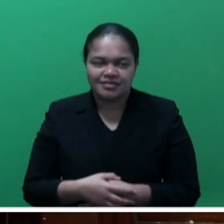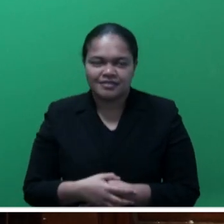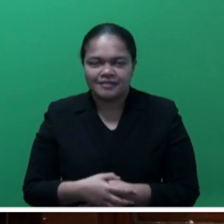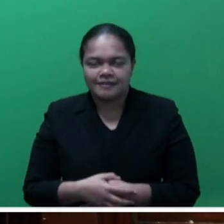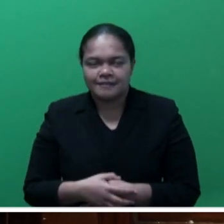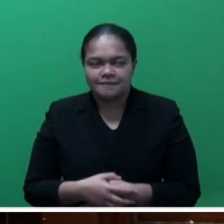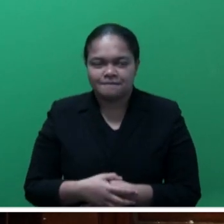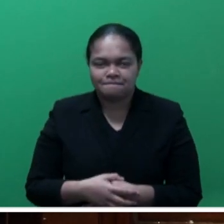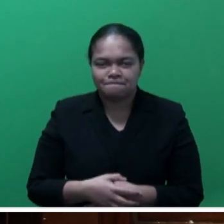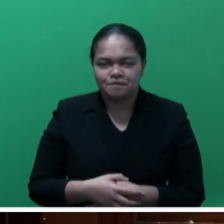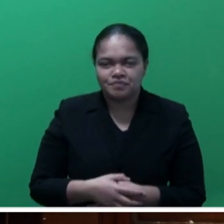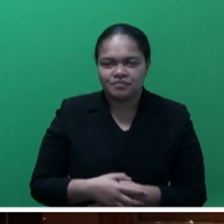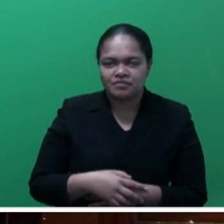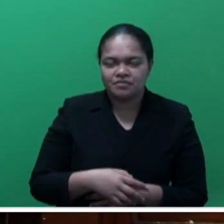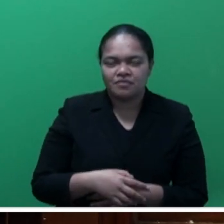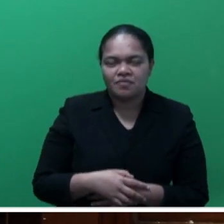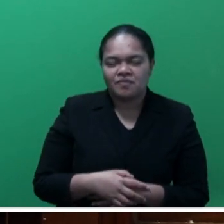What are we not doing right?